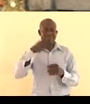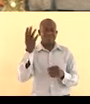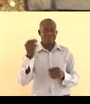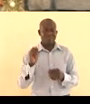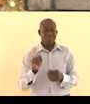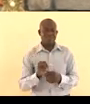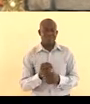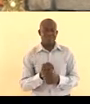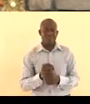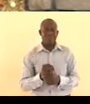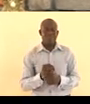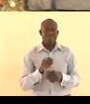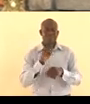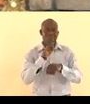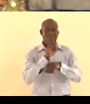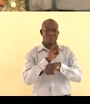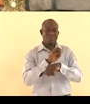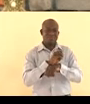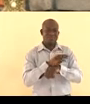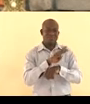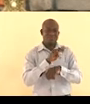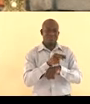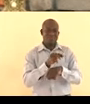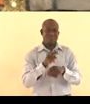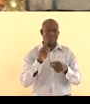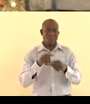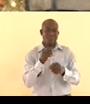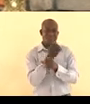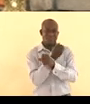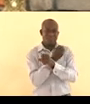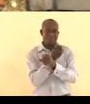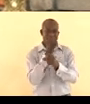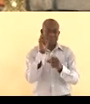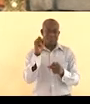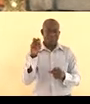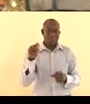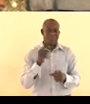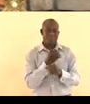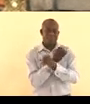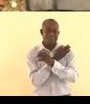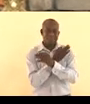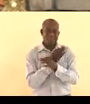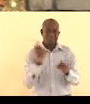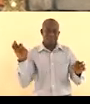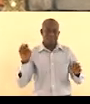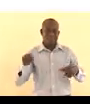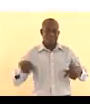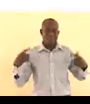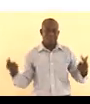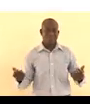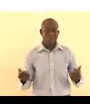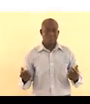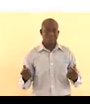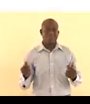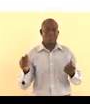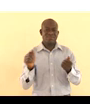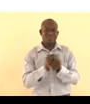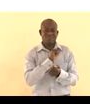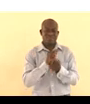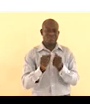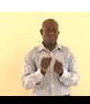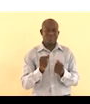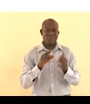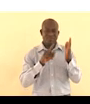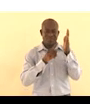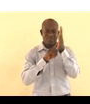Jesus came on a mission to do what? One, to set humanity free from sin and damnation. Two,